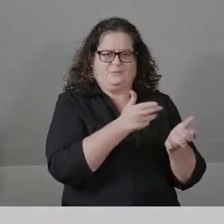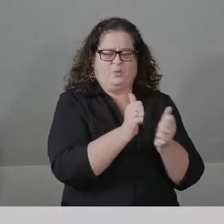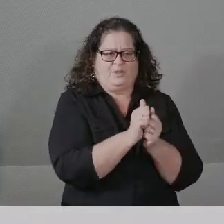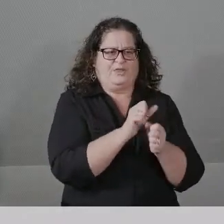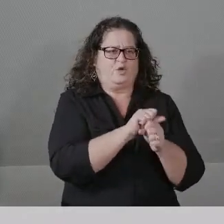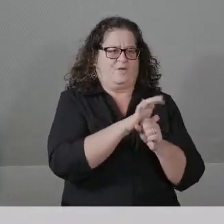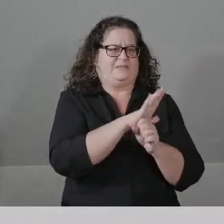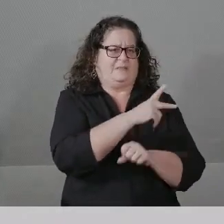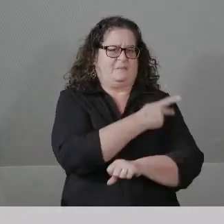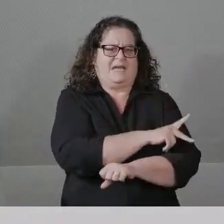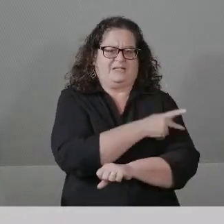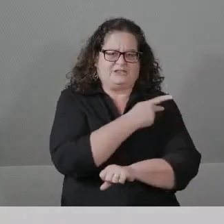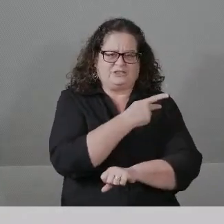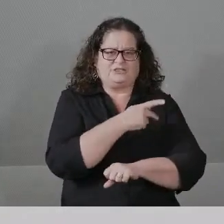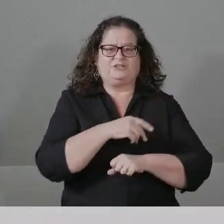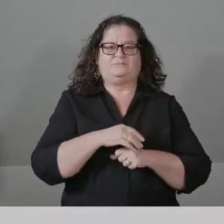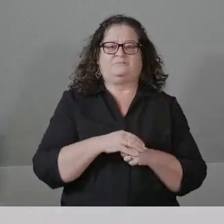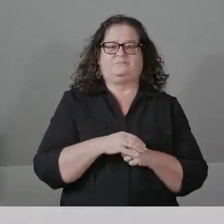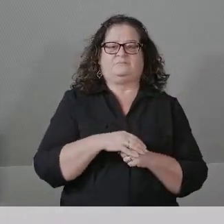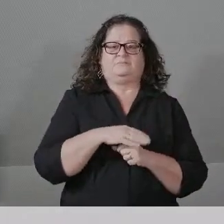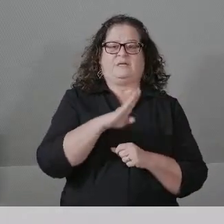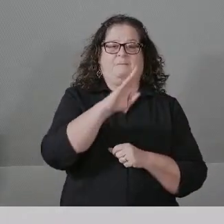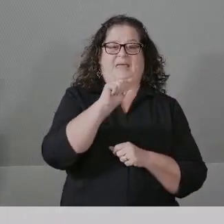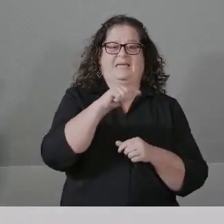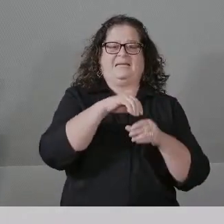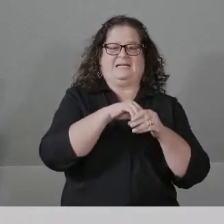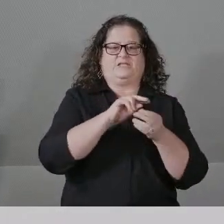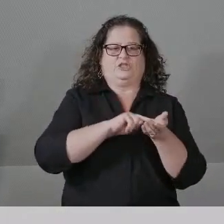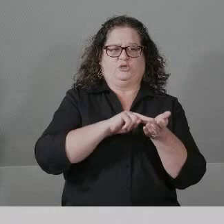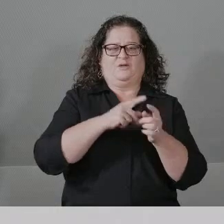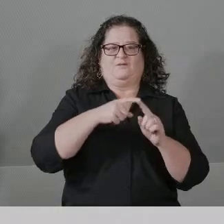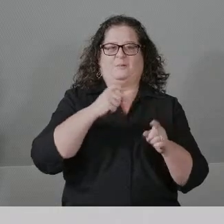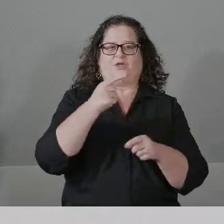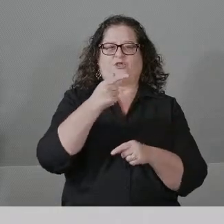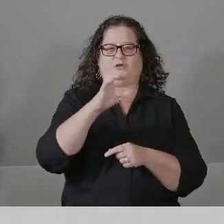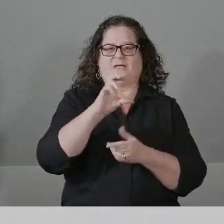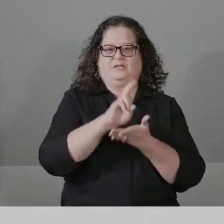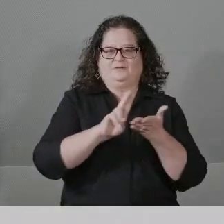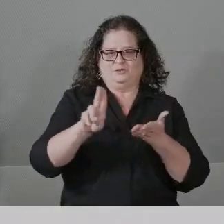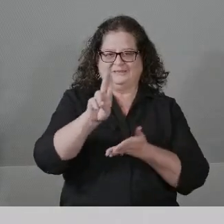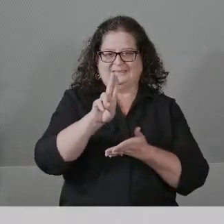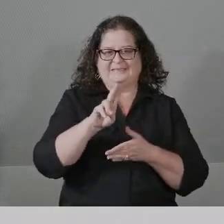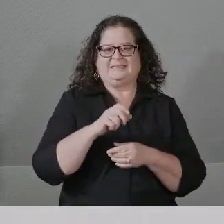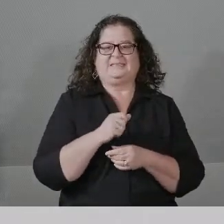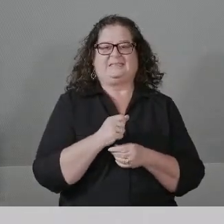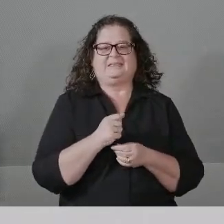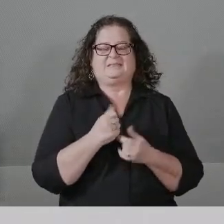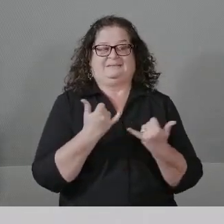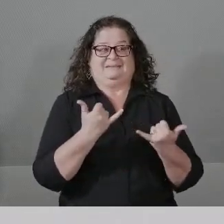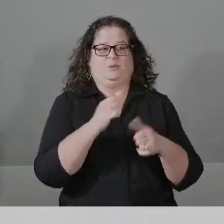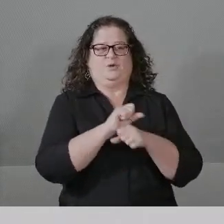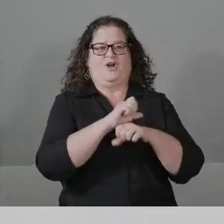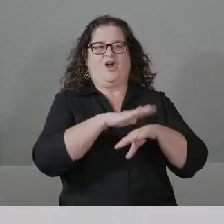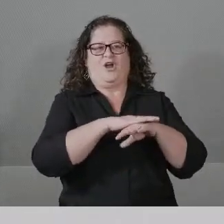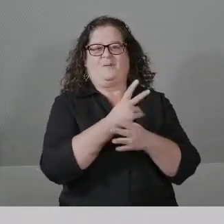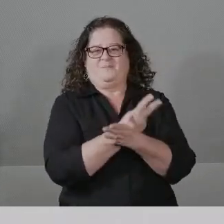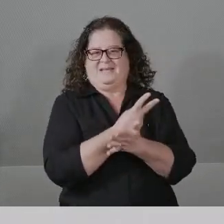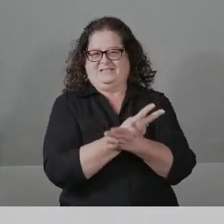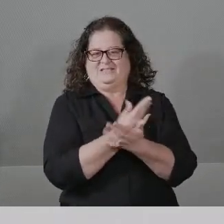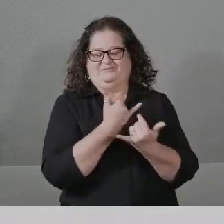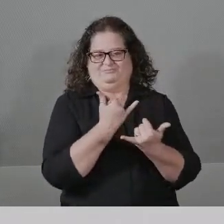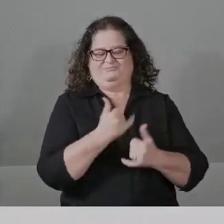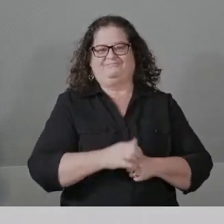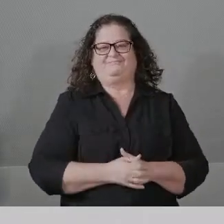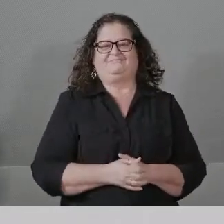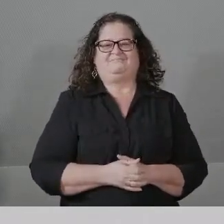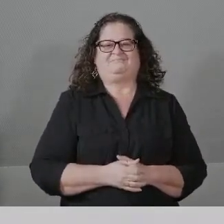Science in Nursing from Grand Canyon University and is currently working on her master's degree. And she graduated from Maryvale High School. So thank